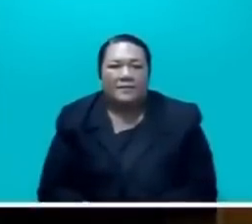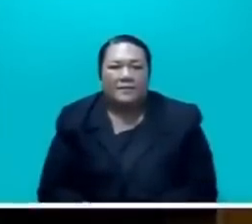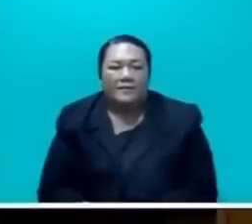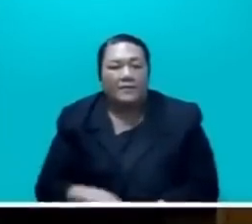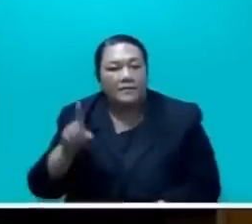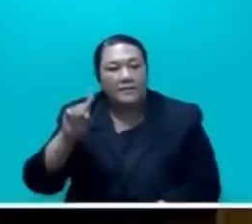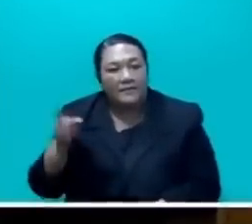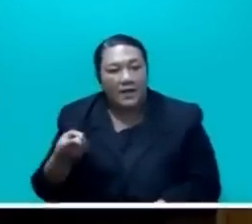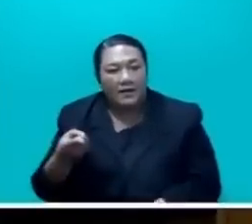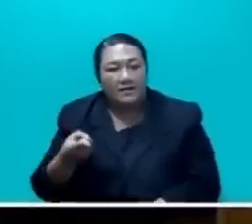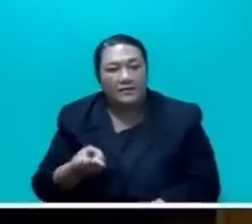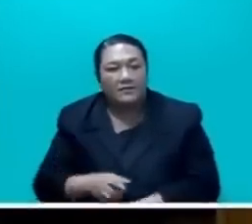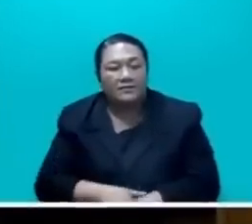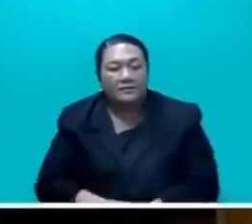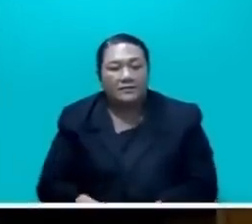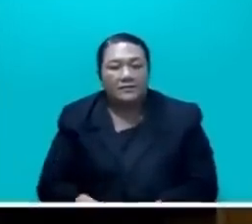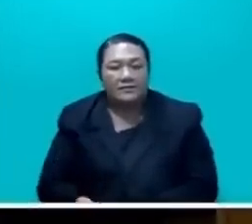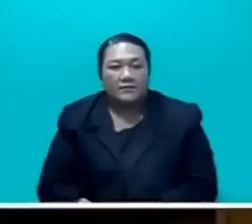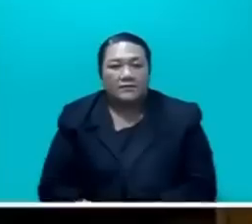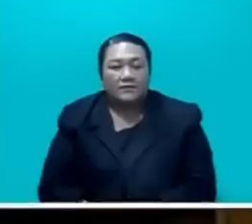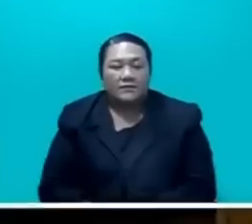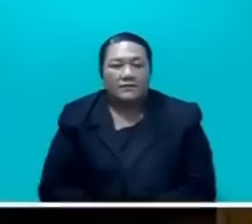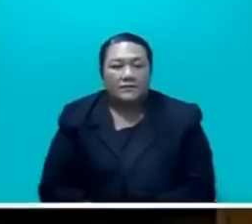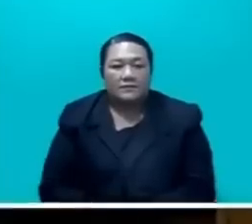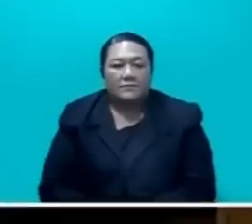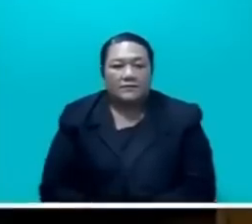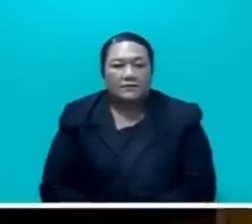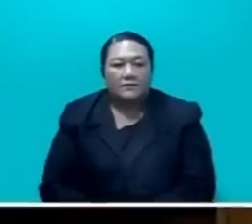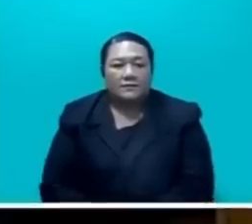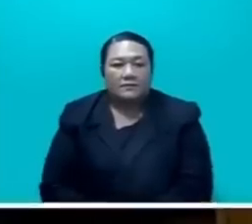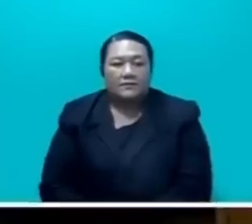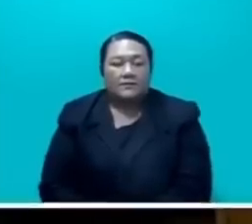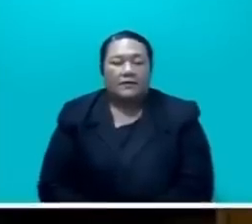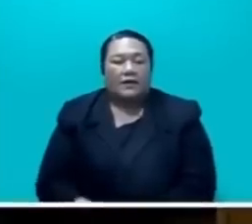But there is no provision for